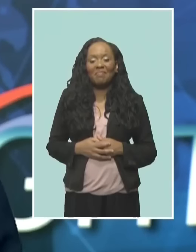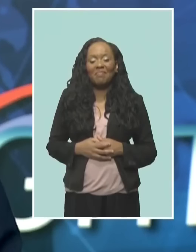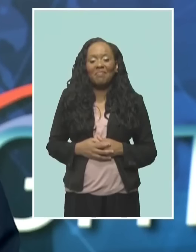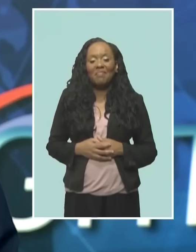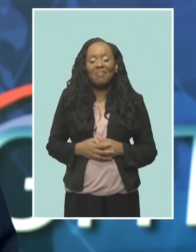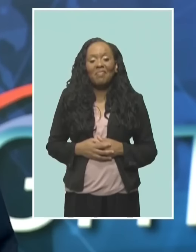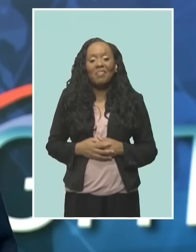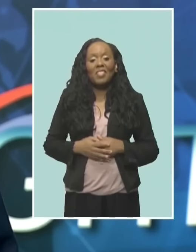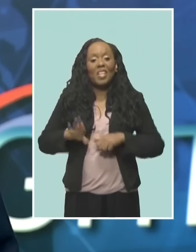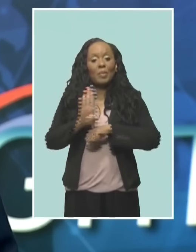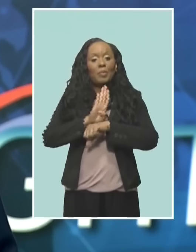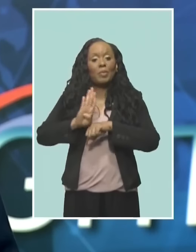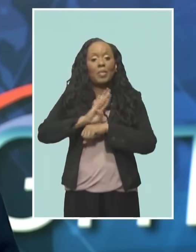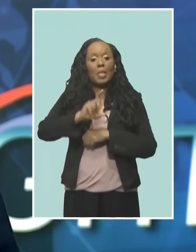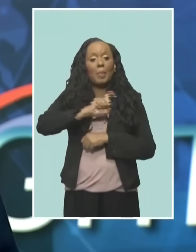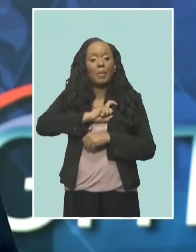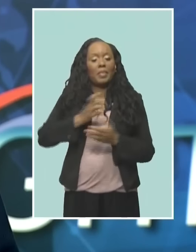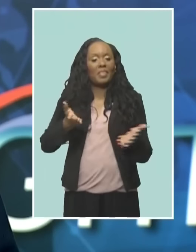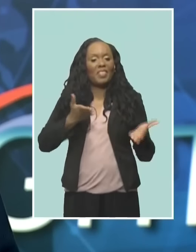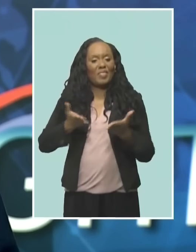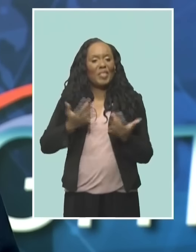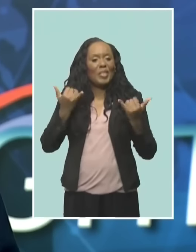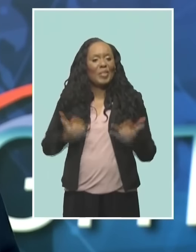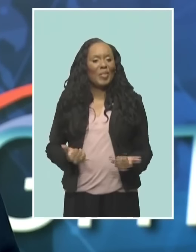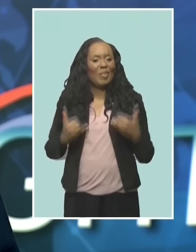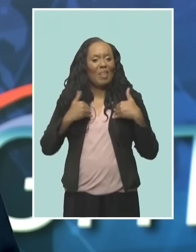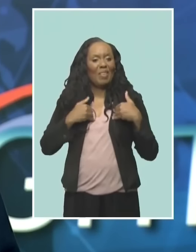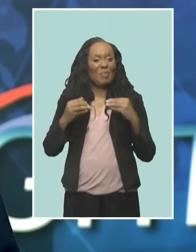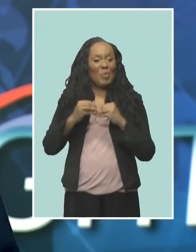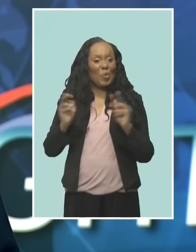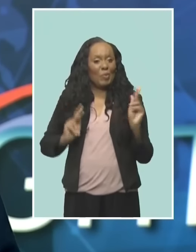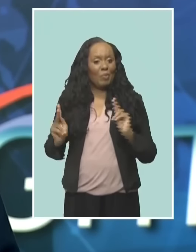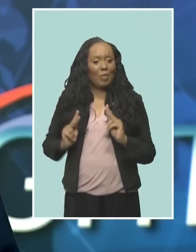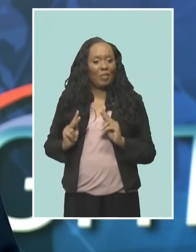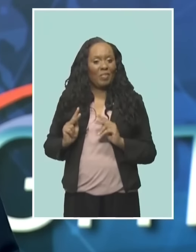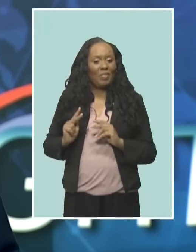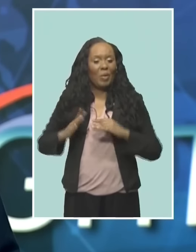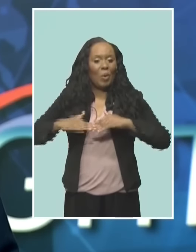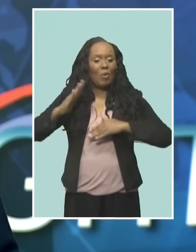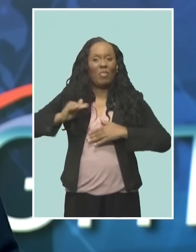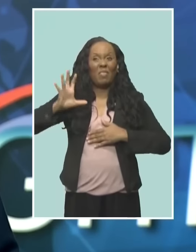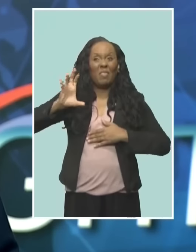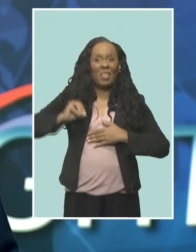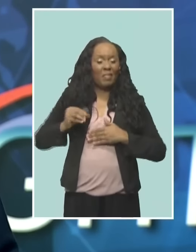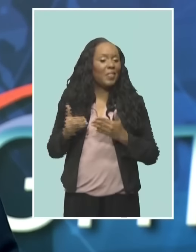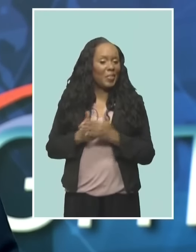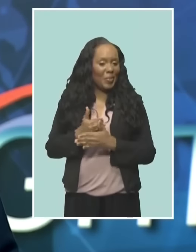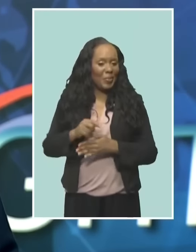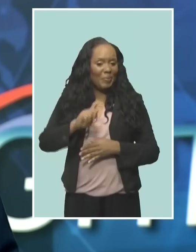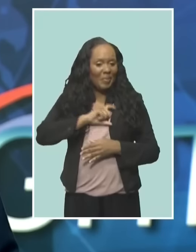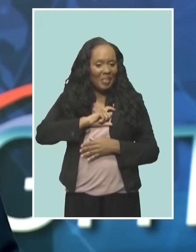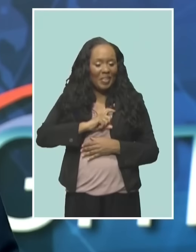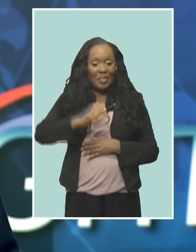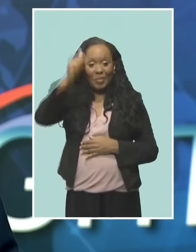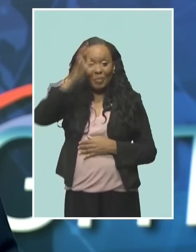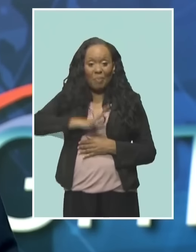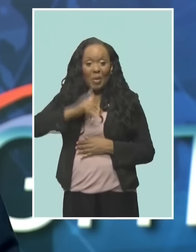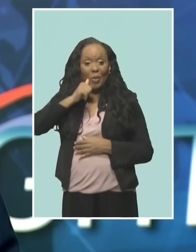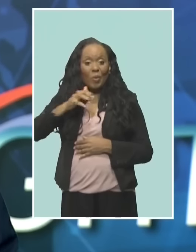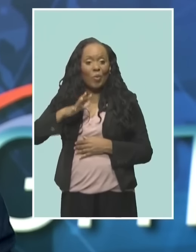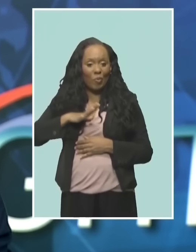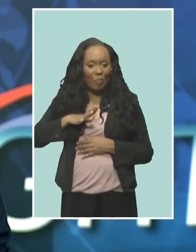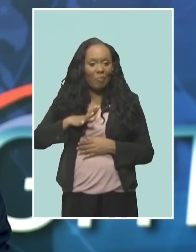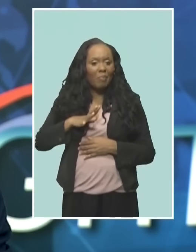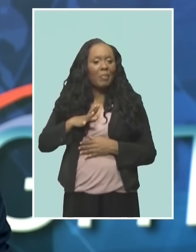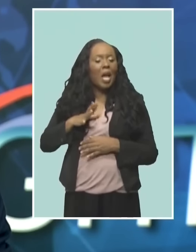The Barbados Police Service complement has been boosted with the addition of over 50 new recruits. Those men and women formed part